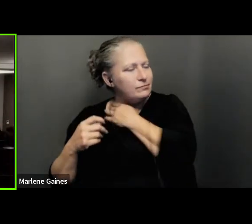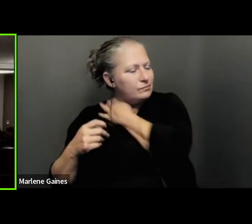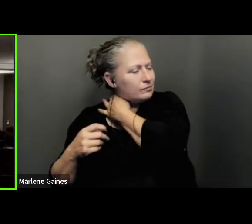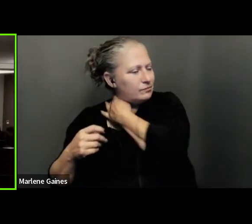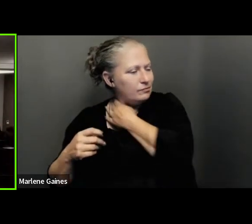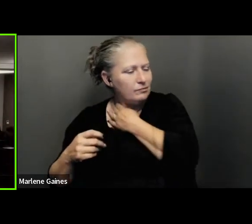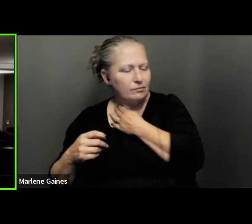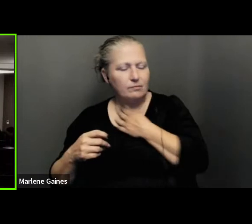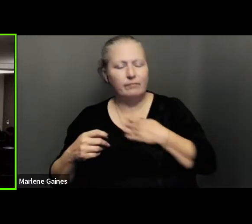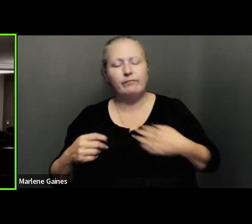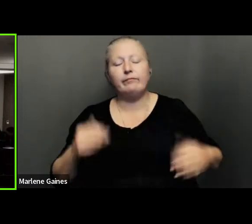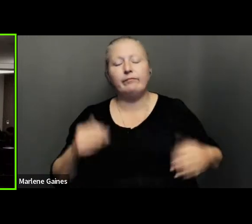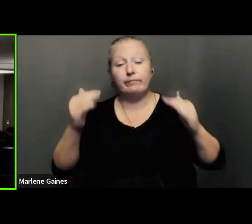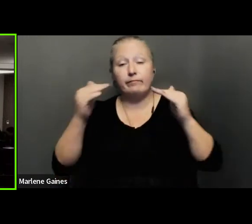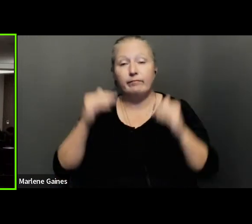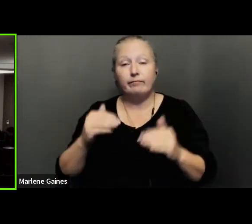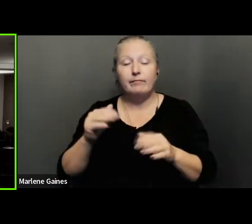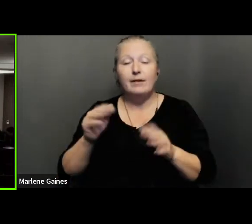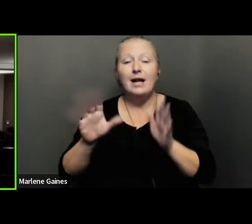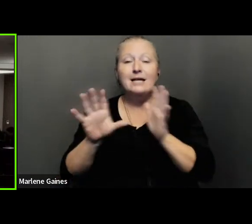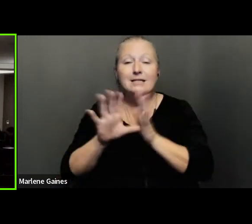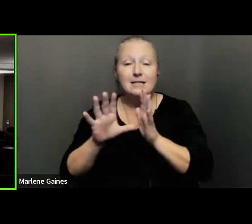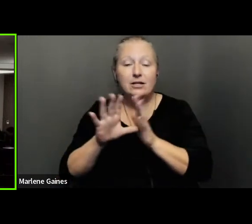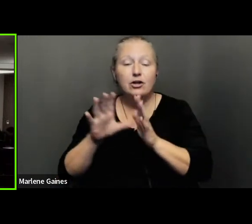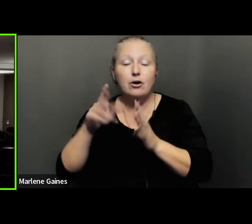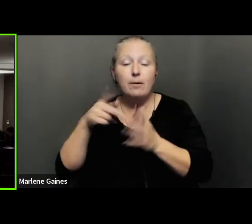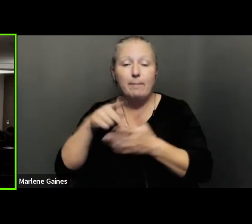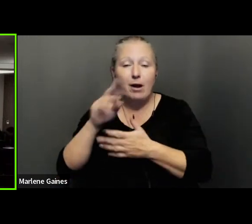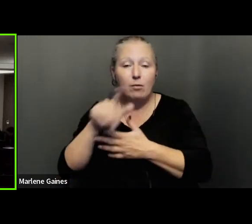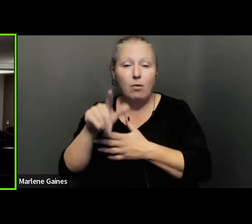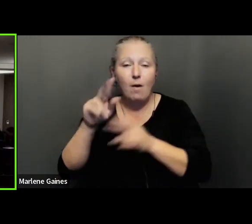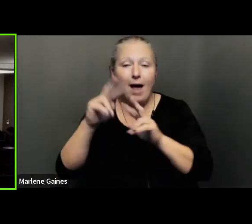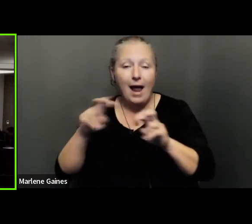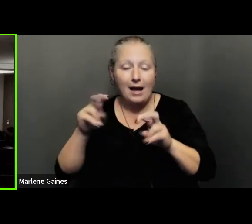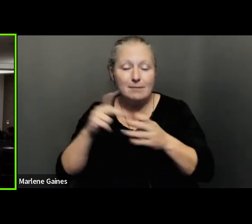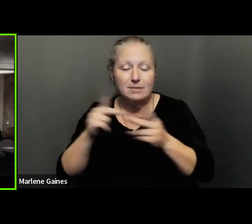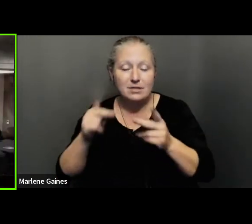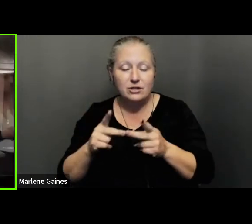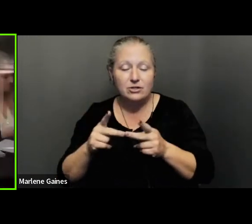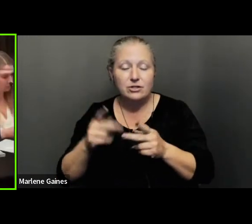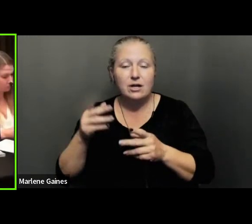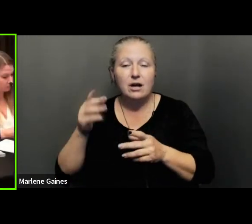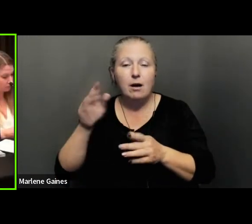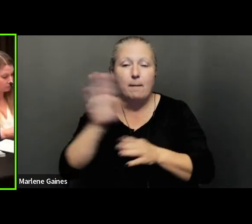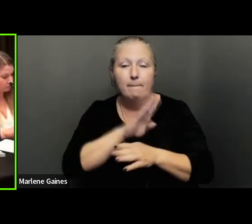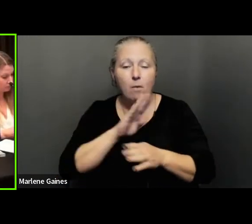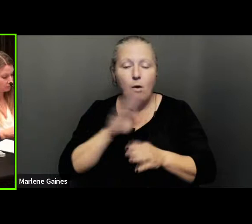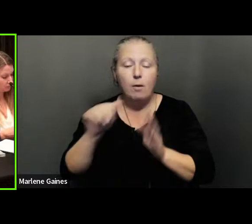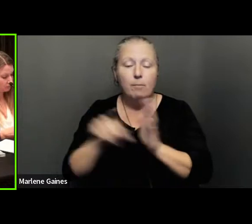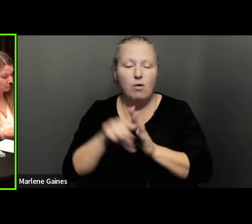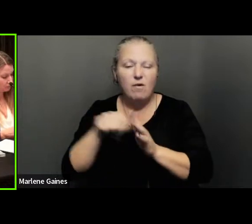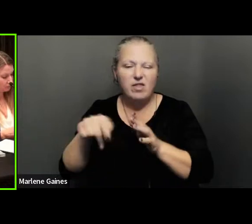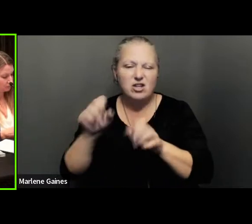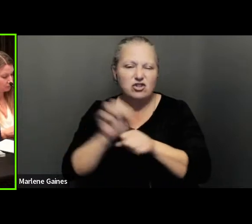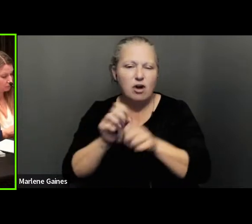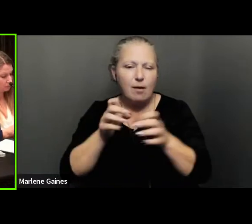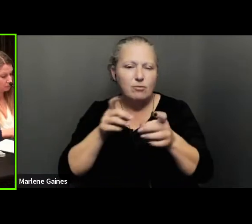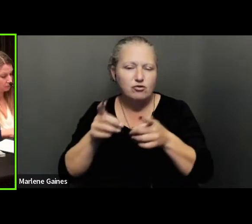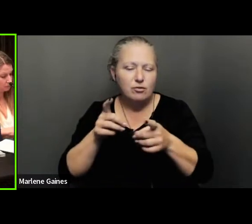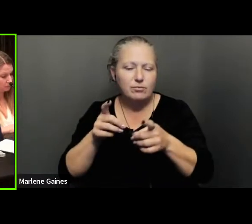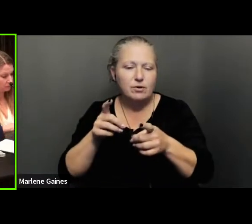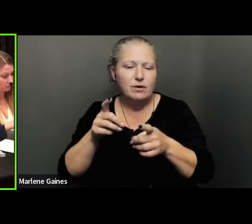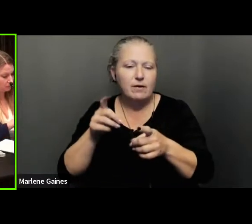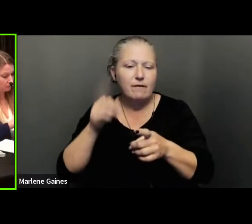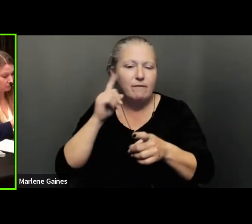The next item is the senior payroll analyst job description. On February 9th, the board approved this job description subject to